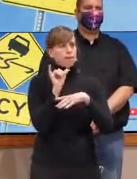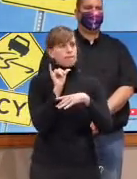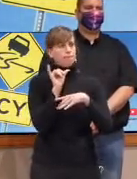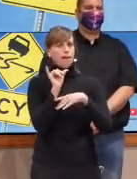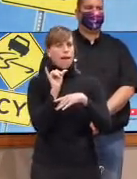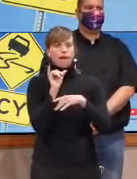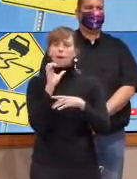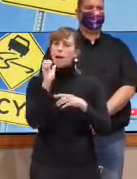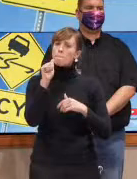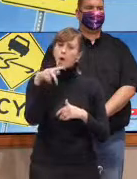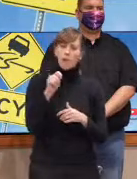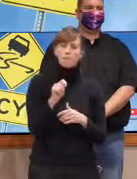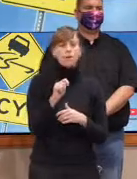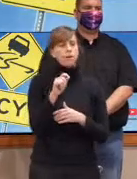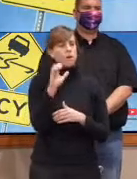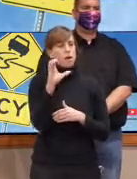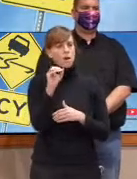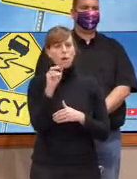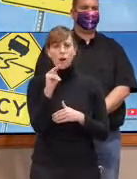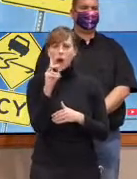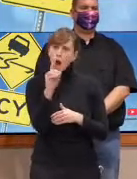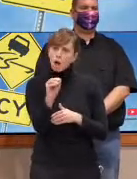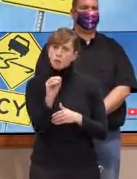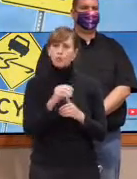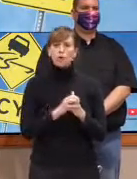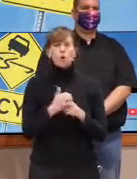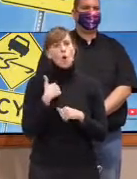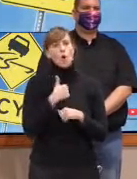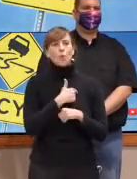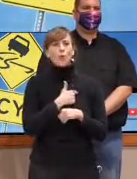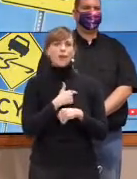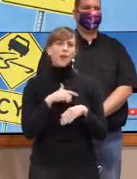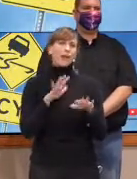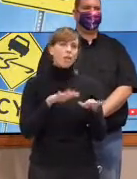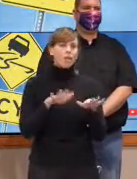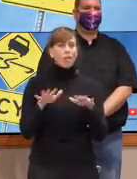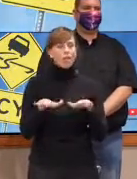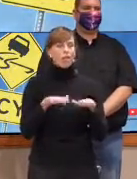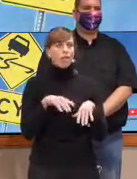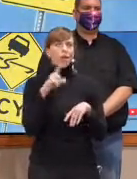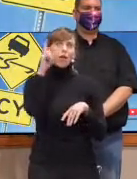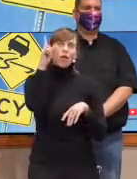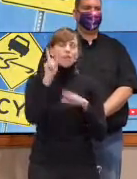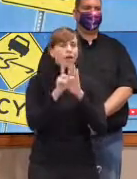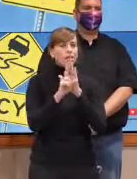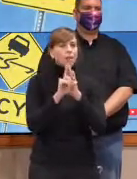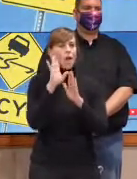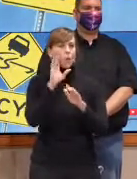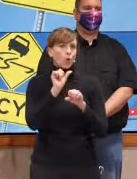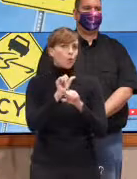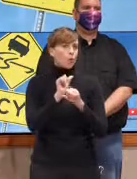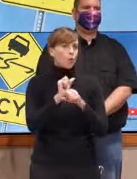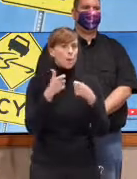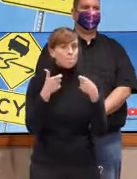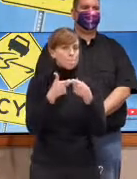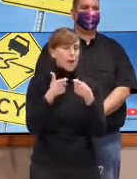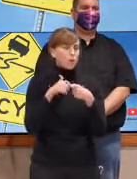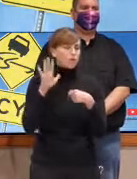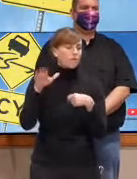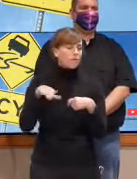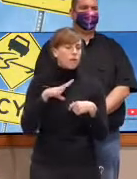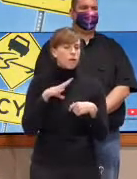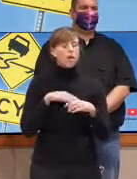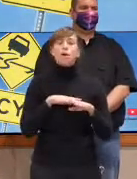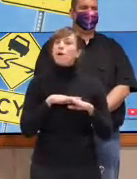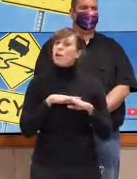complexes, those things. We get very comfortable that our smoke detectors work, that our batteries are new, and we don't check those regularly. And I know